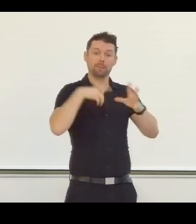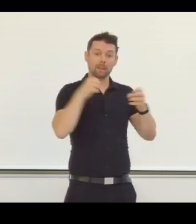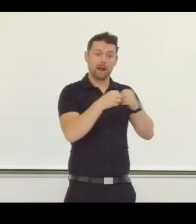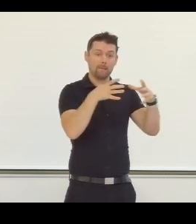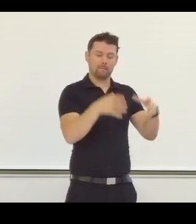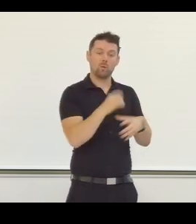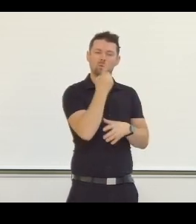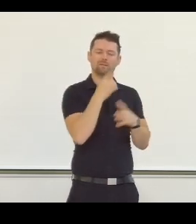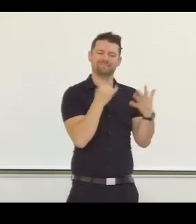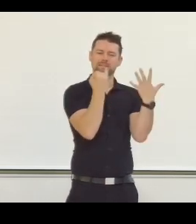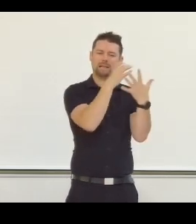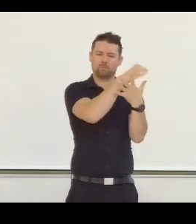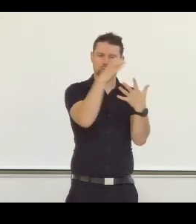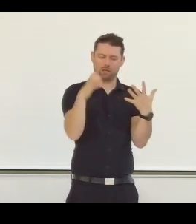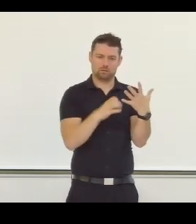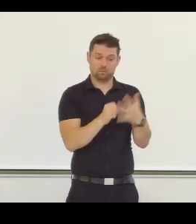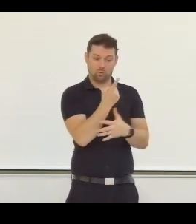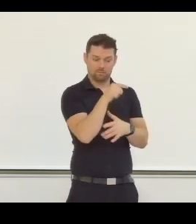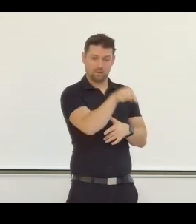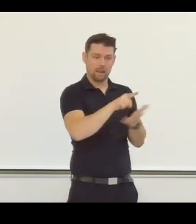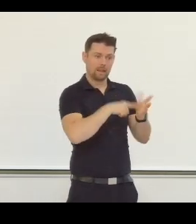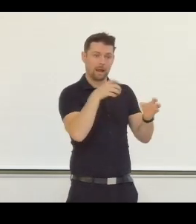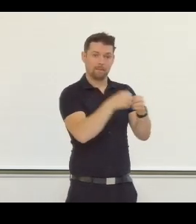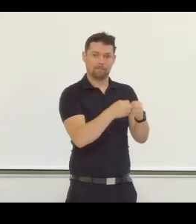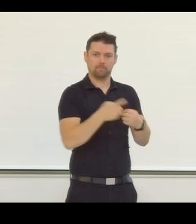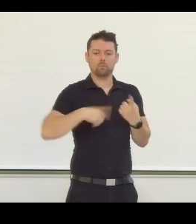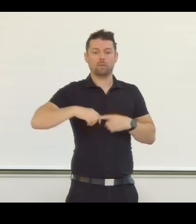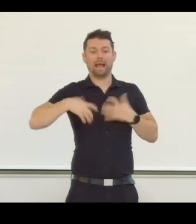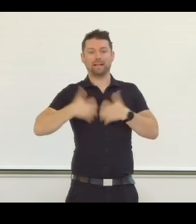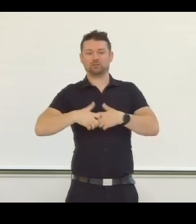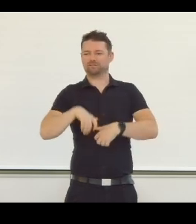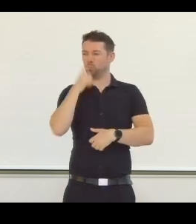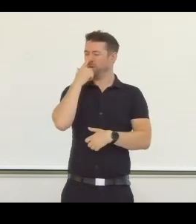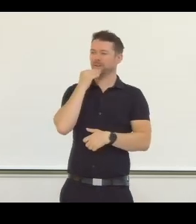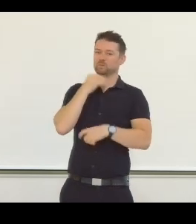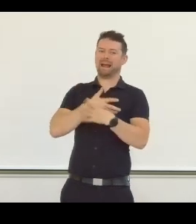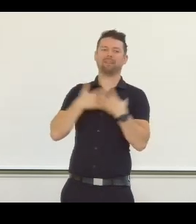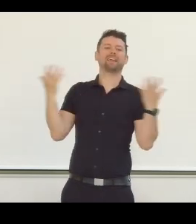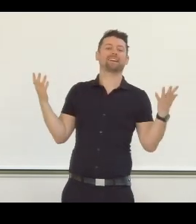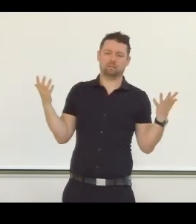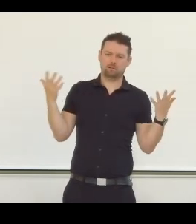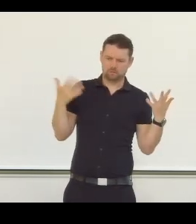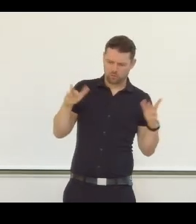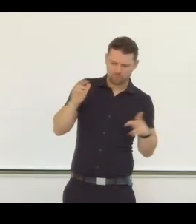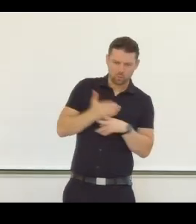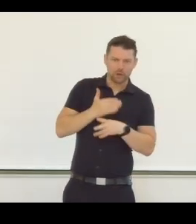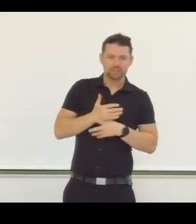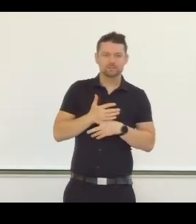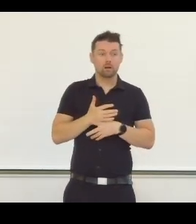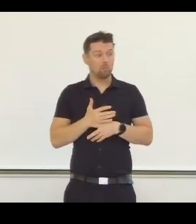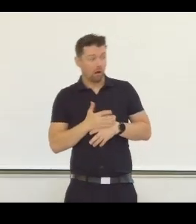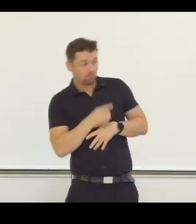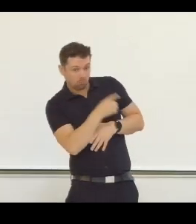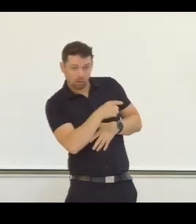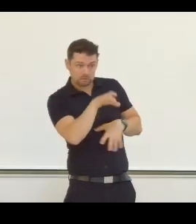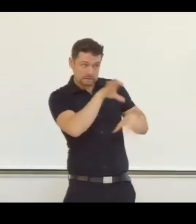is a laboratory. And the question for us was, we are engineers, we can design anything. And hopefully it works afterwards. But the question is,